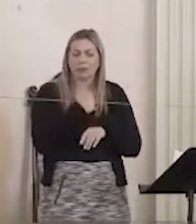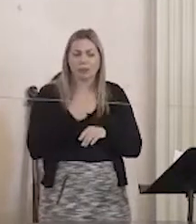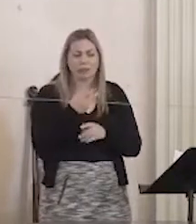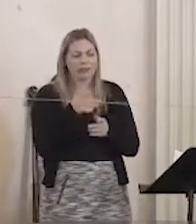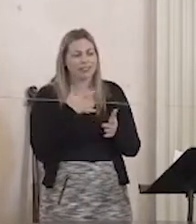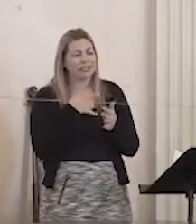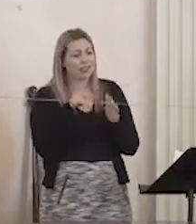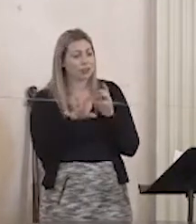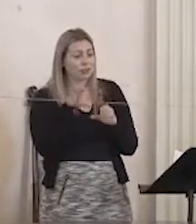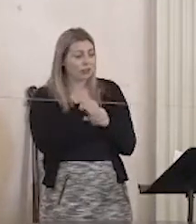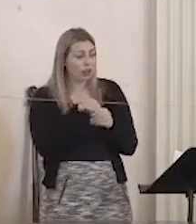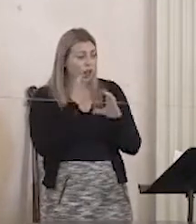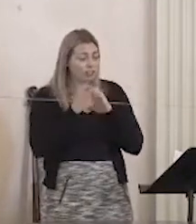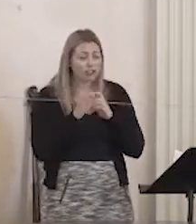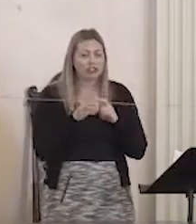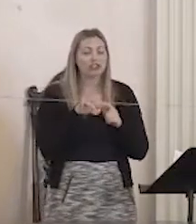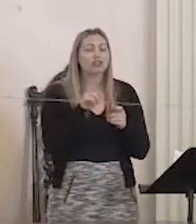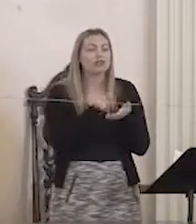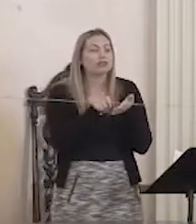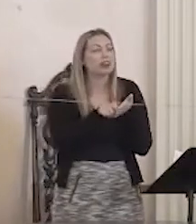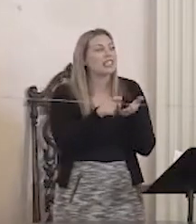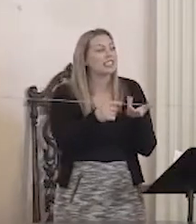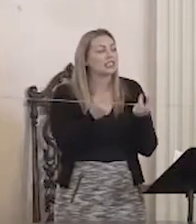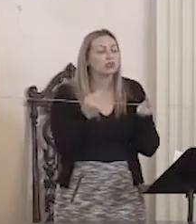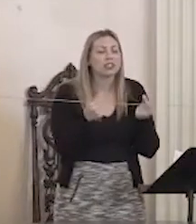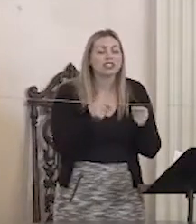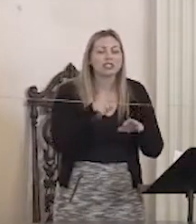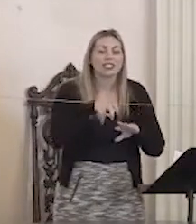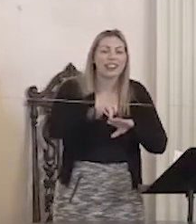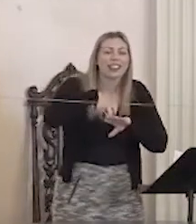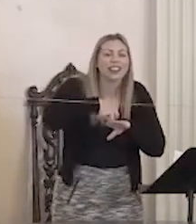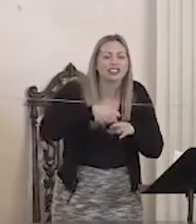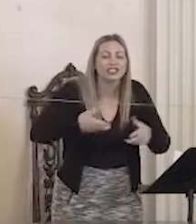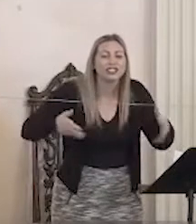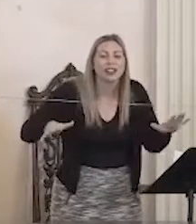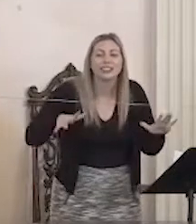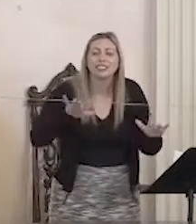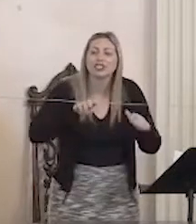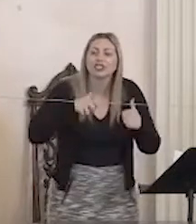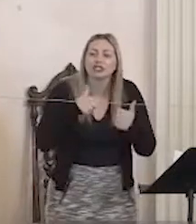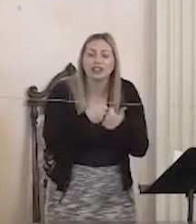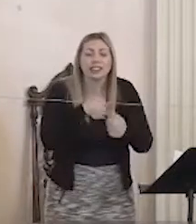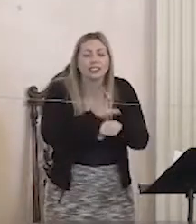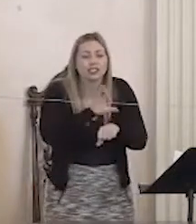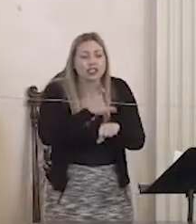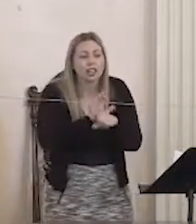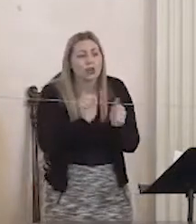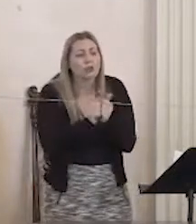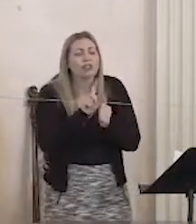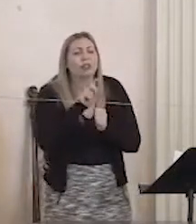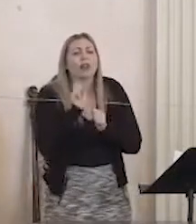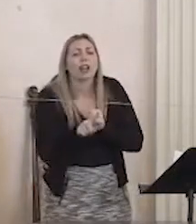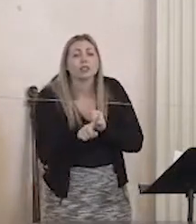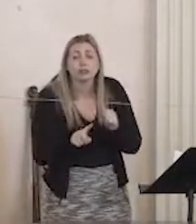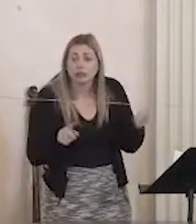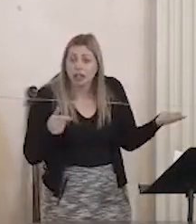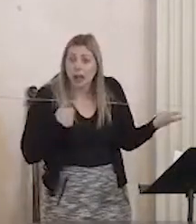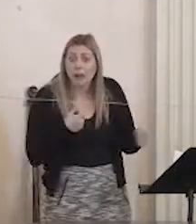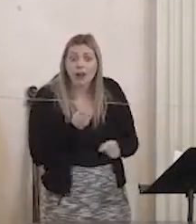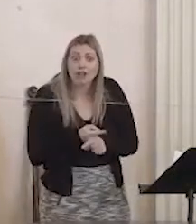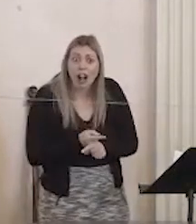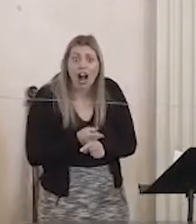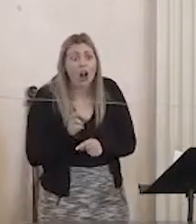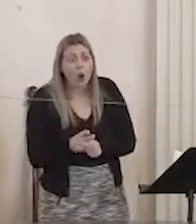It's written that Reverend Eaton would lean over the pulpit and with arms outstretched challenge the congregation with this question, "Am I